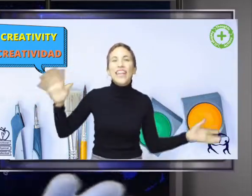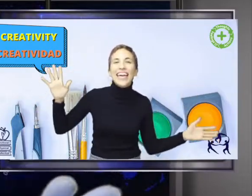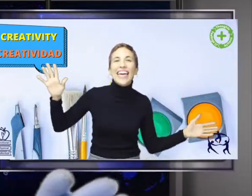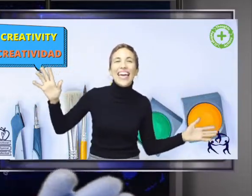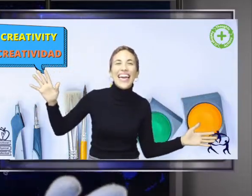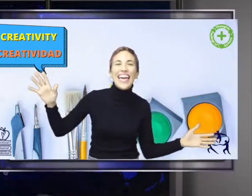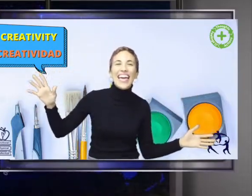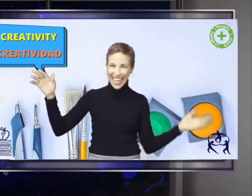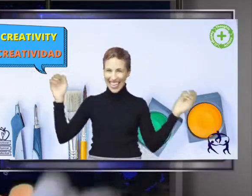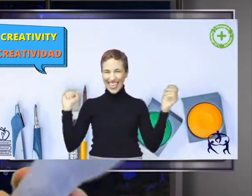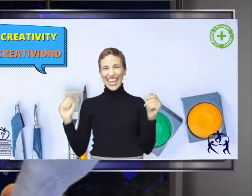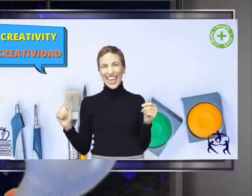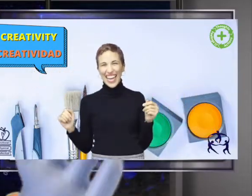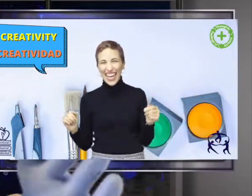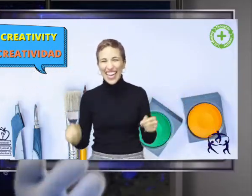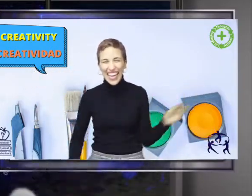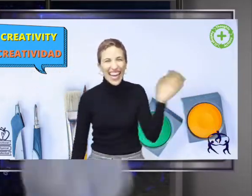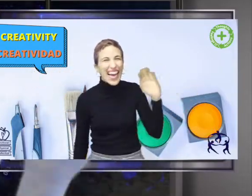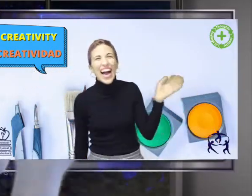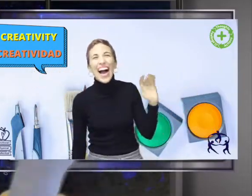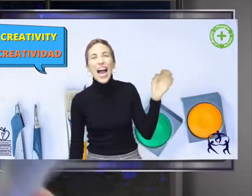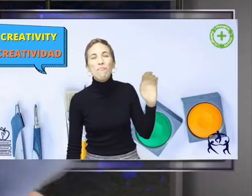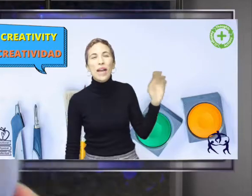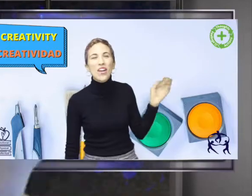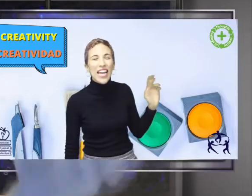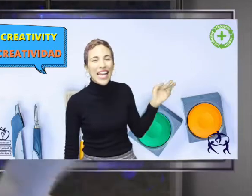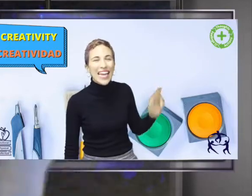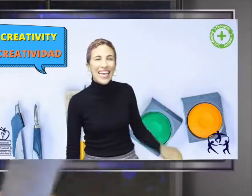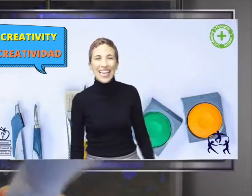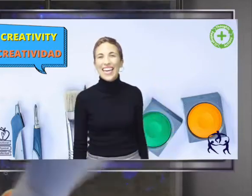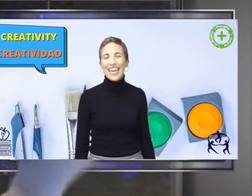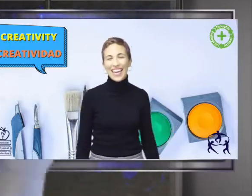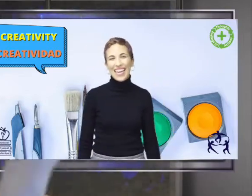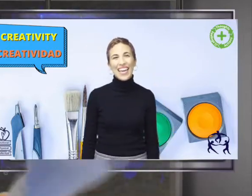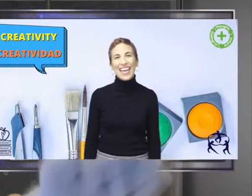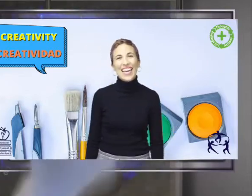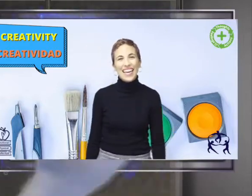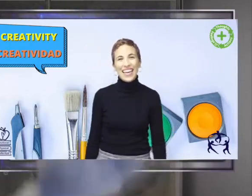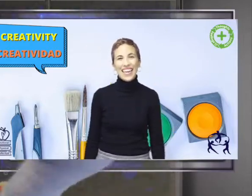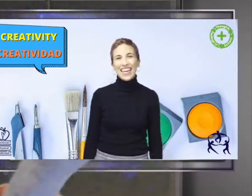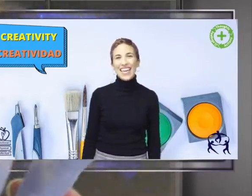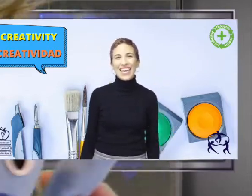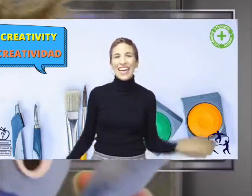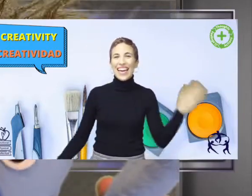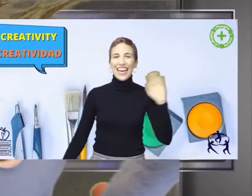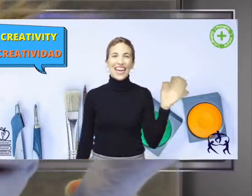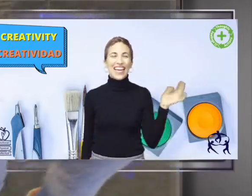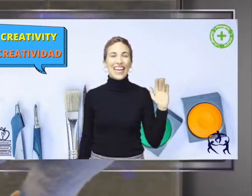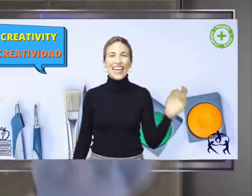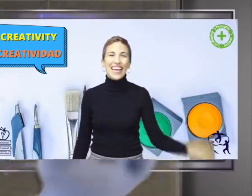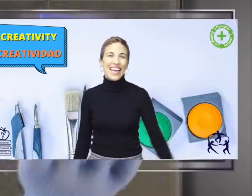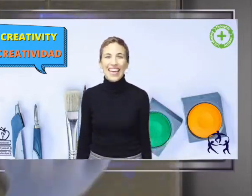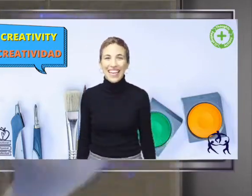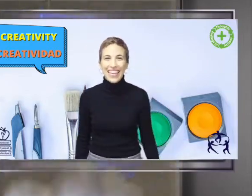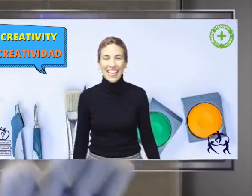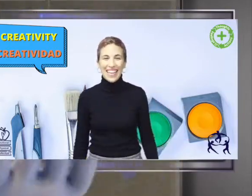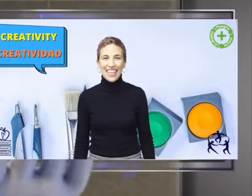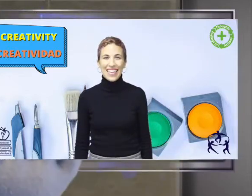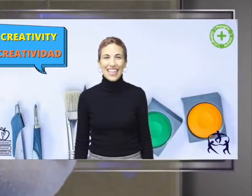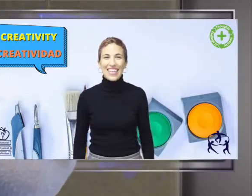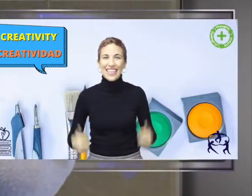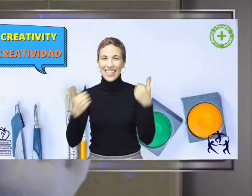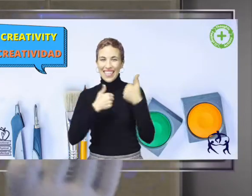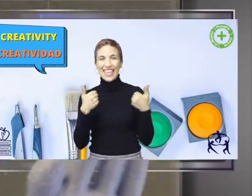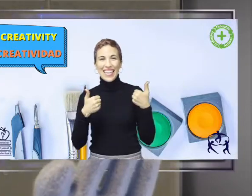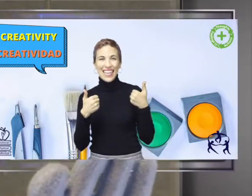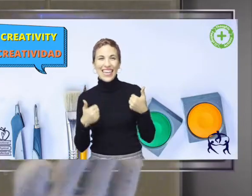Perry! Hi! Hi! Hi, Miss Shema! Oh! Hi, boys and